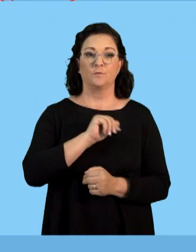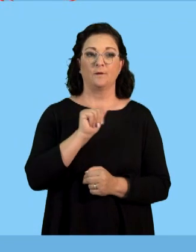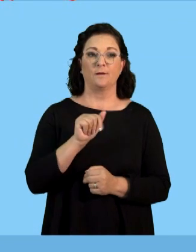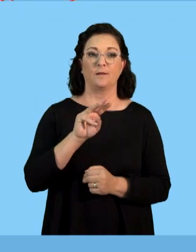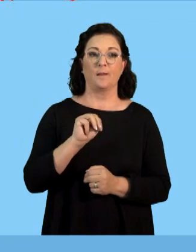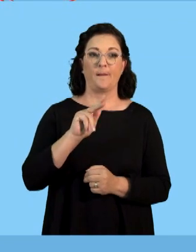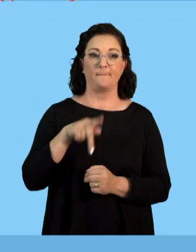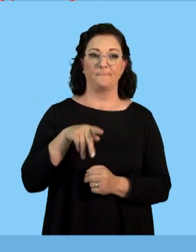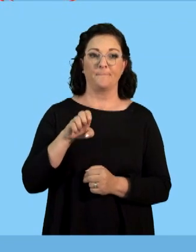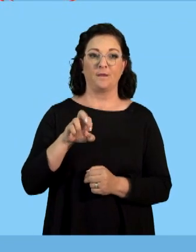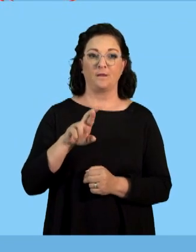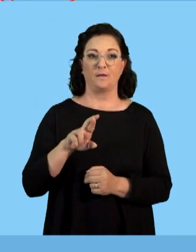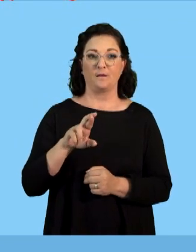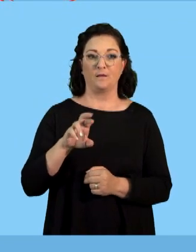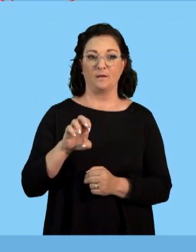amperes,